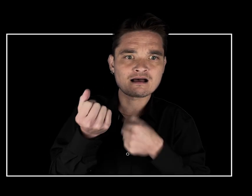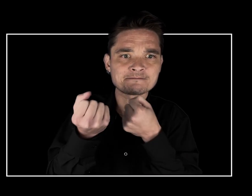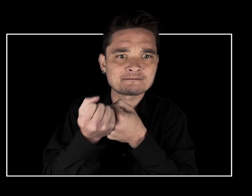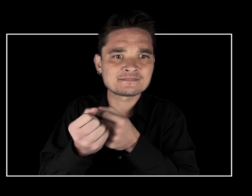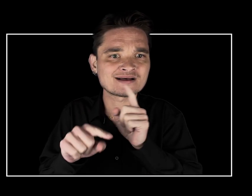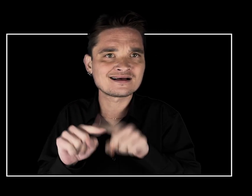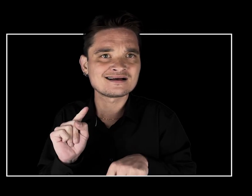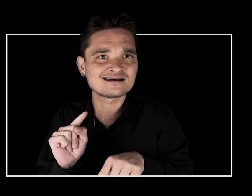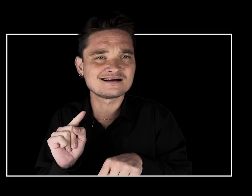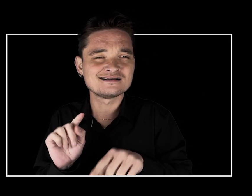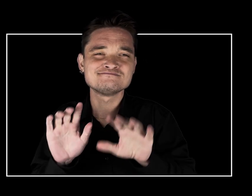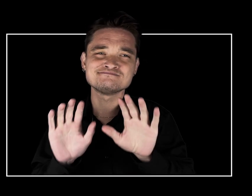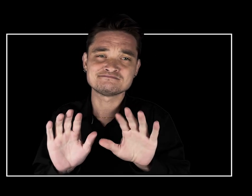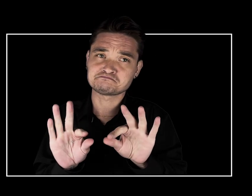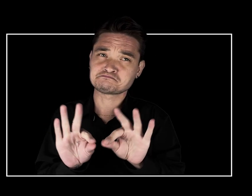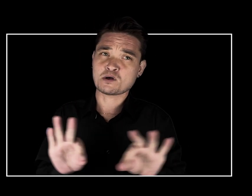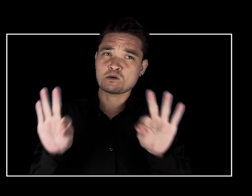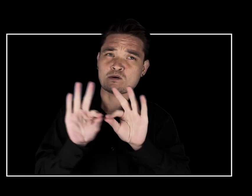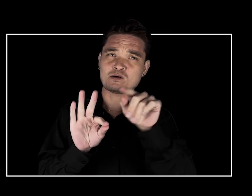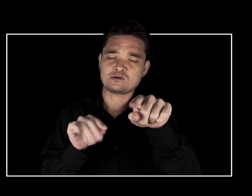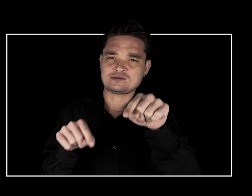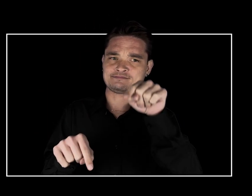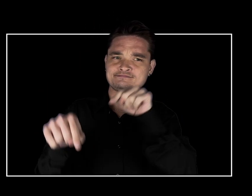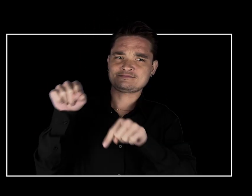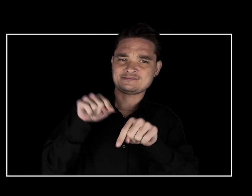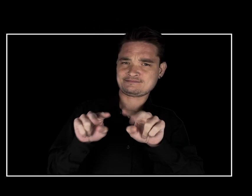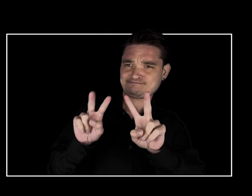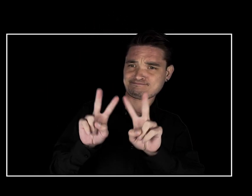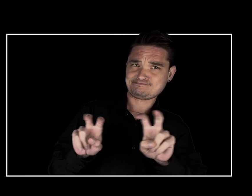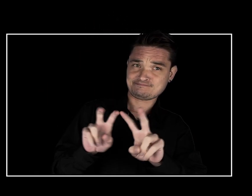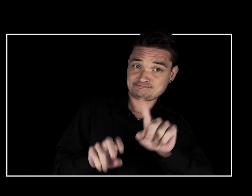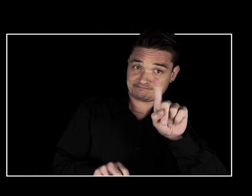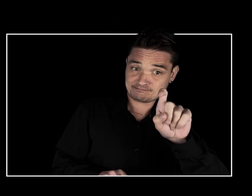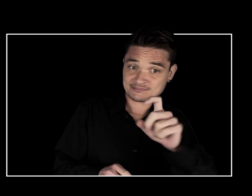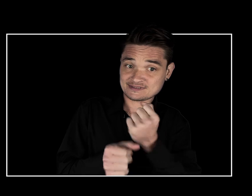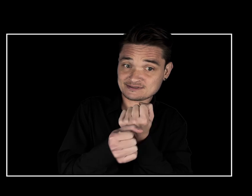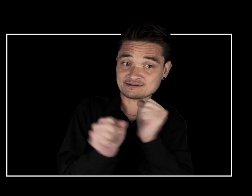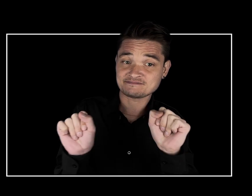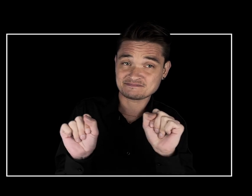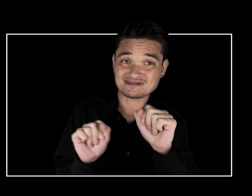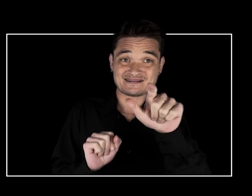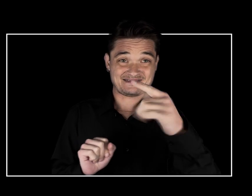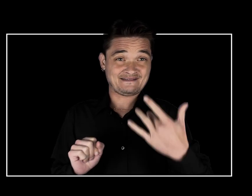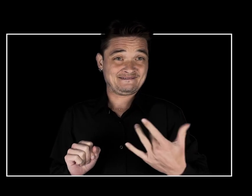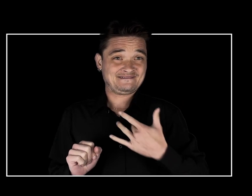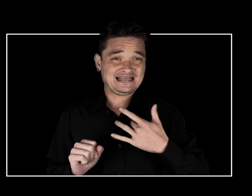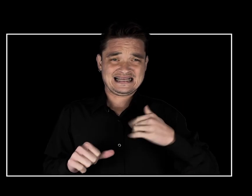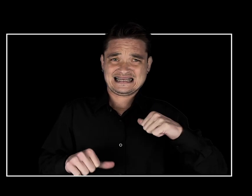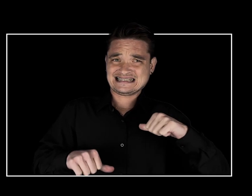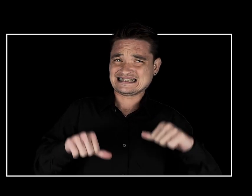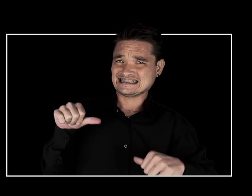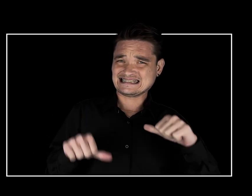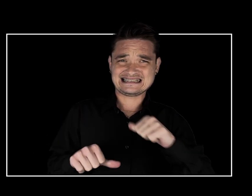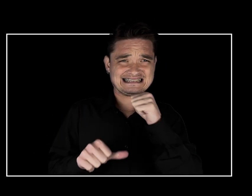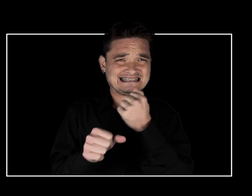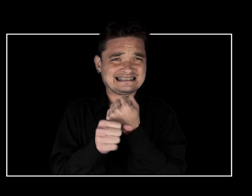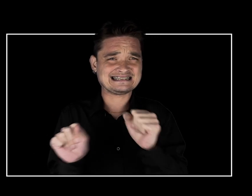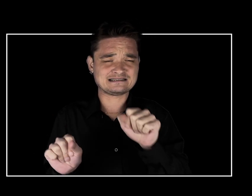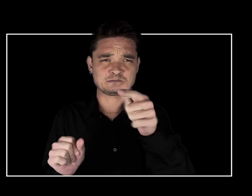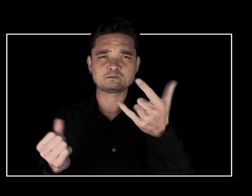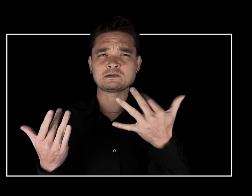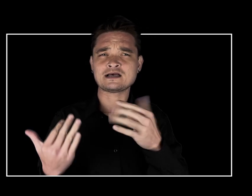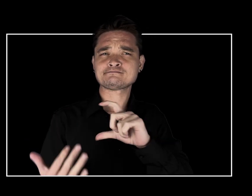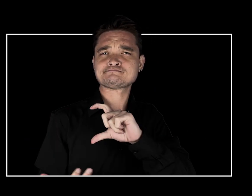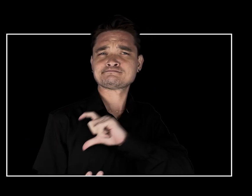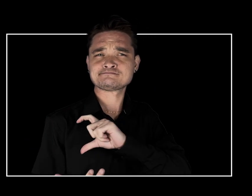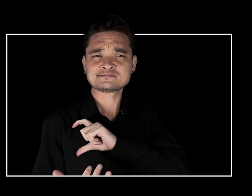when you find it safe to do so. If you feel unsafe, wait for the first responders, which